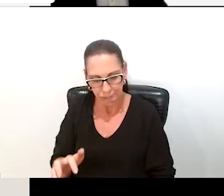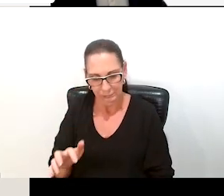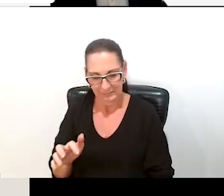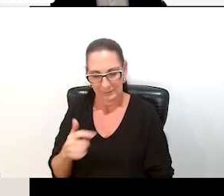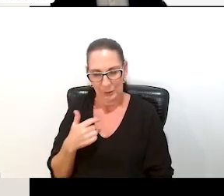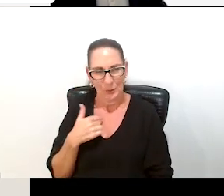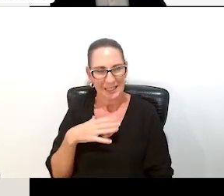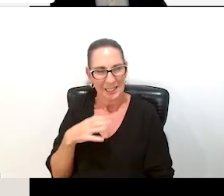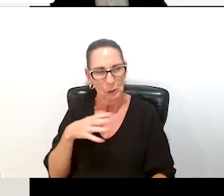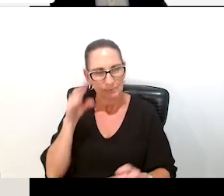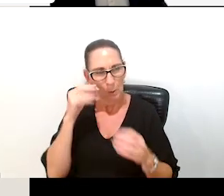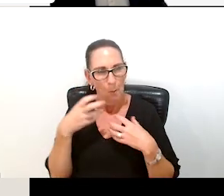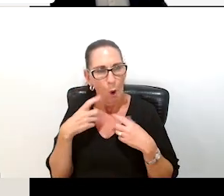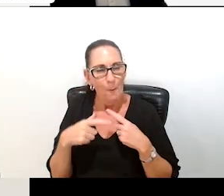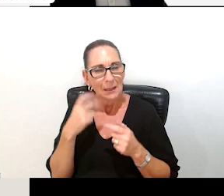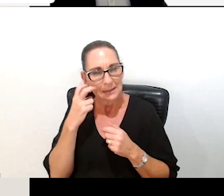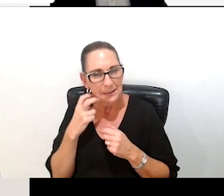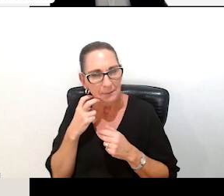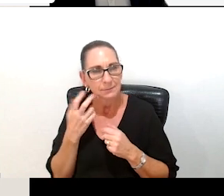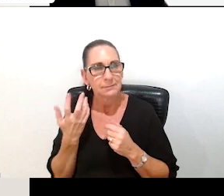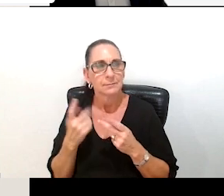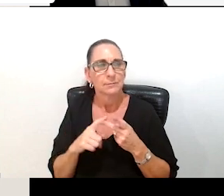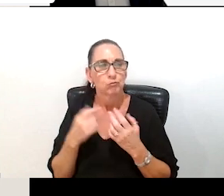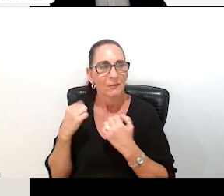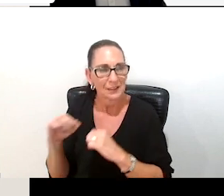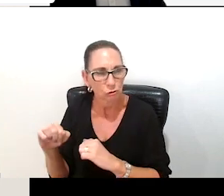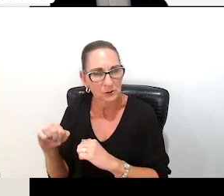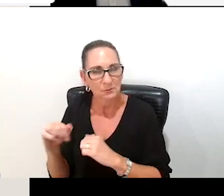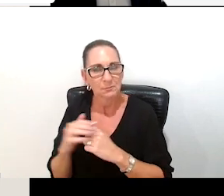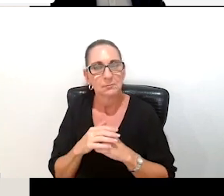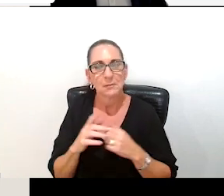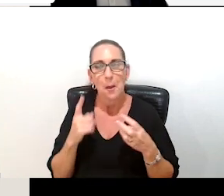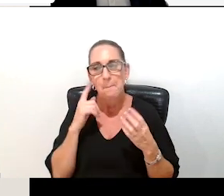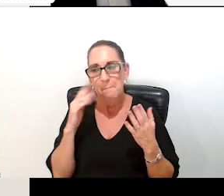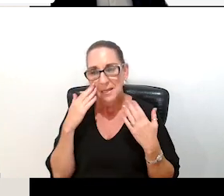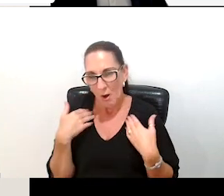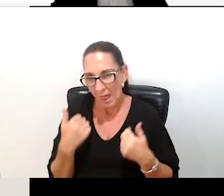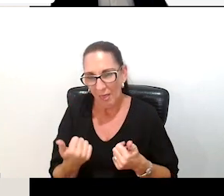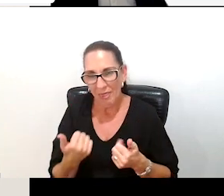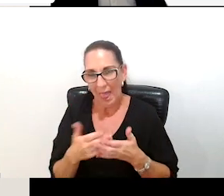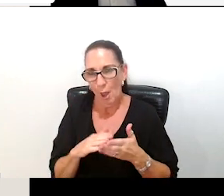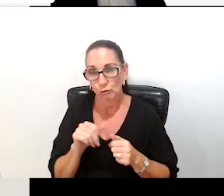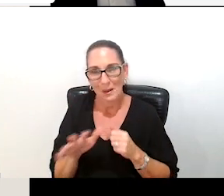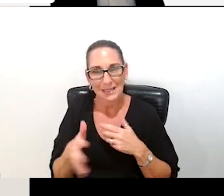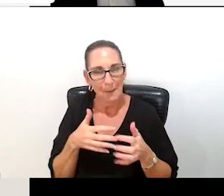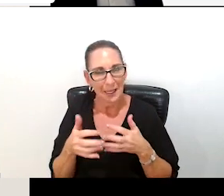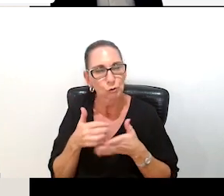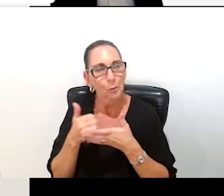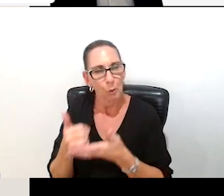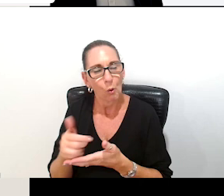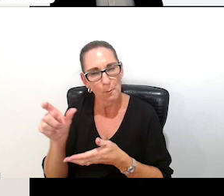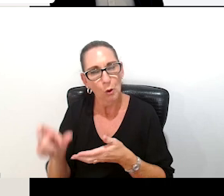dental and oral health, prevention of illness, mental health and how to best manage and support a person